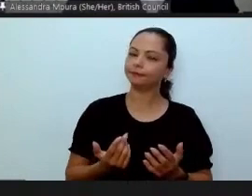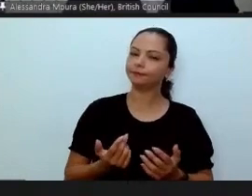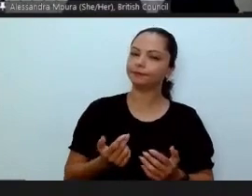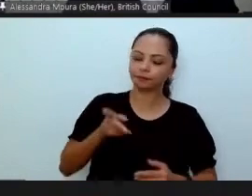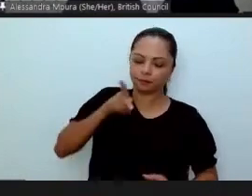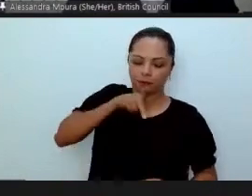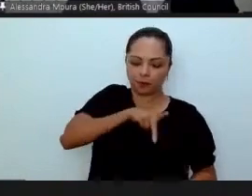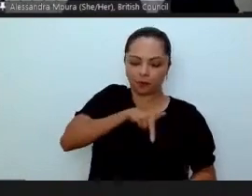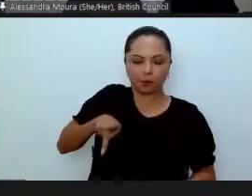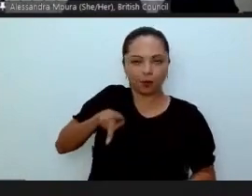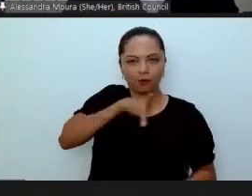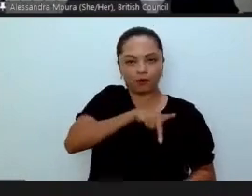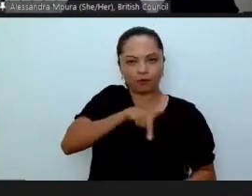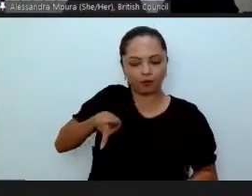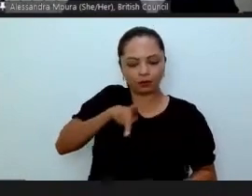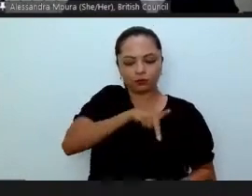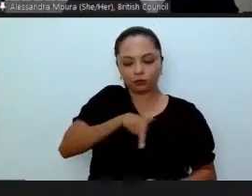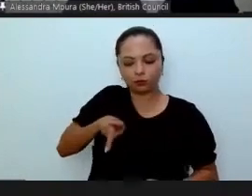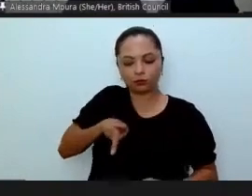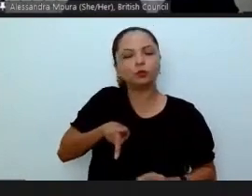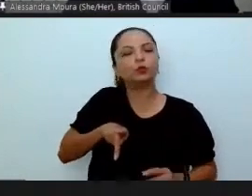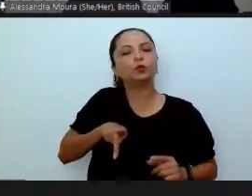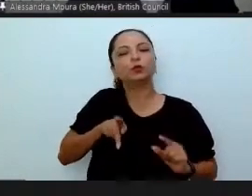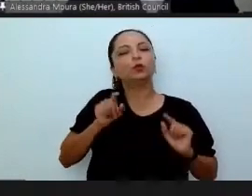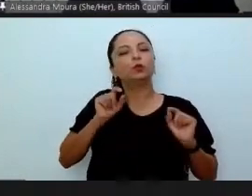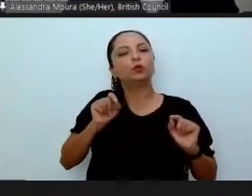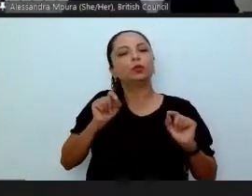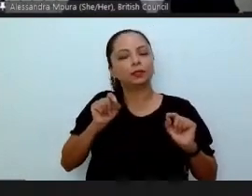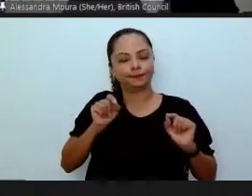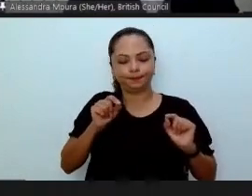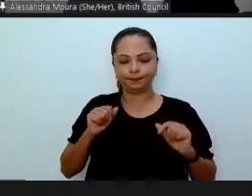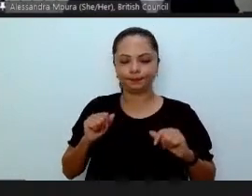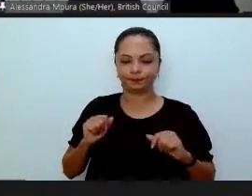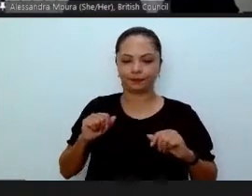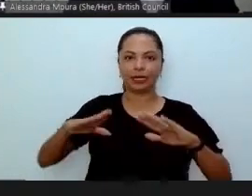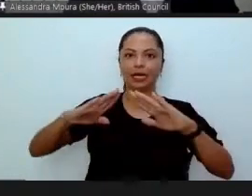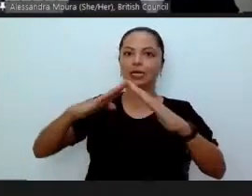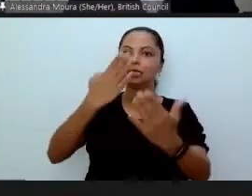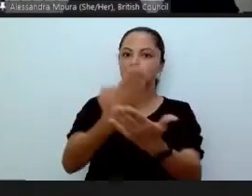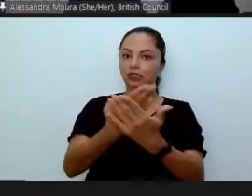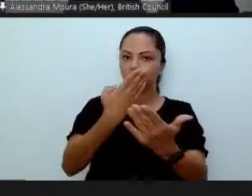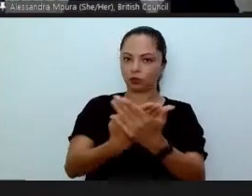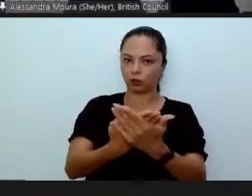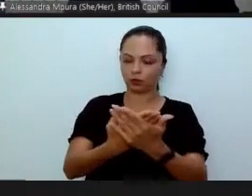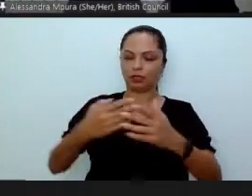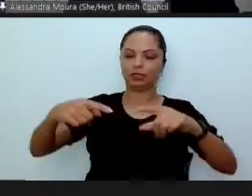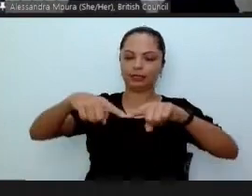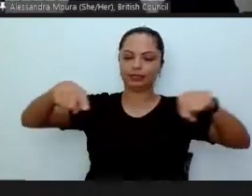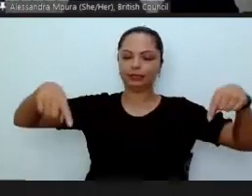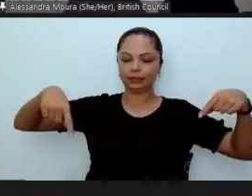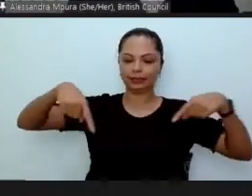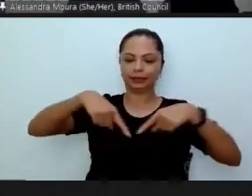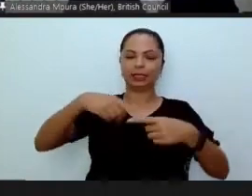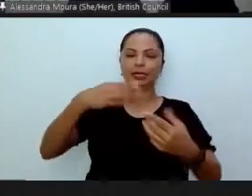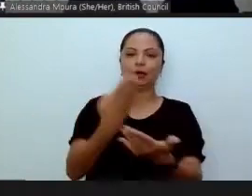and to go into our classrooms, to close the door, and we're on our own with our students, teaching them. And that can